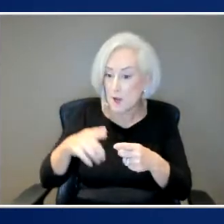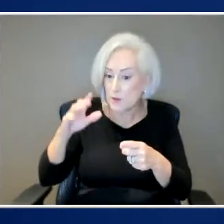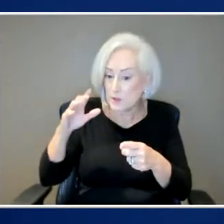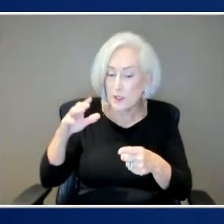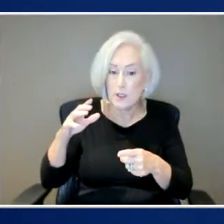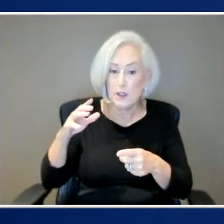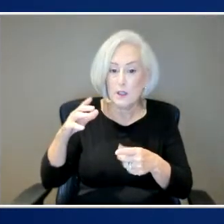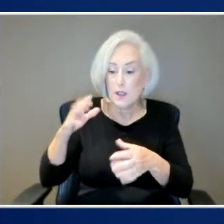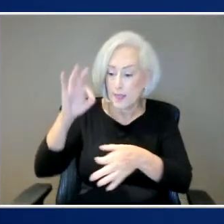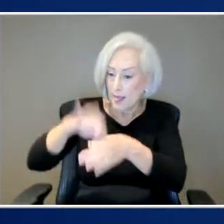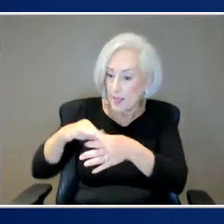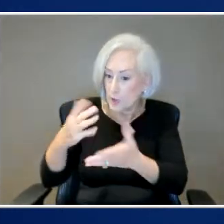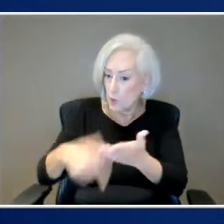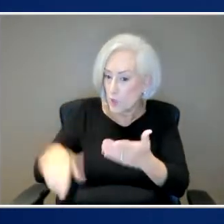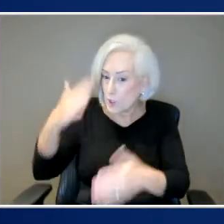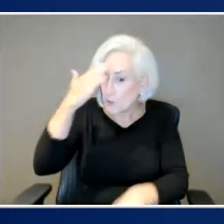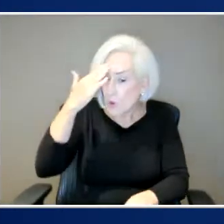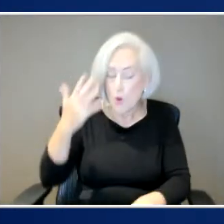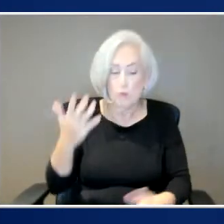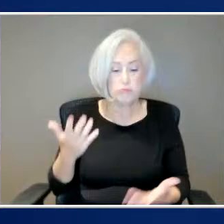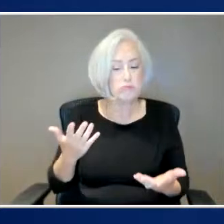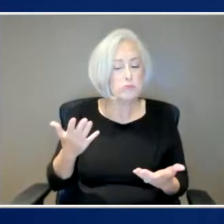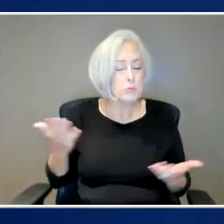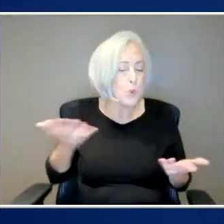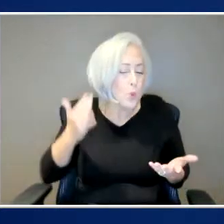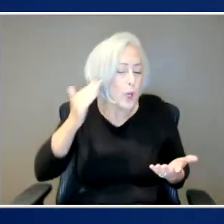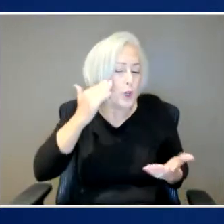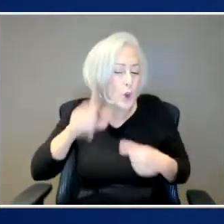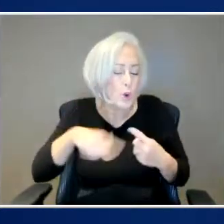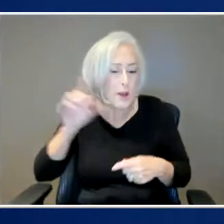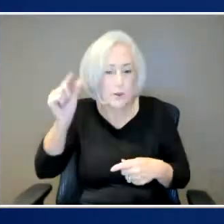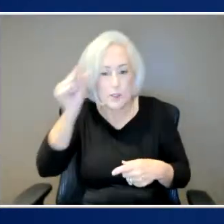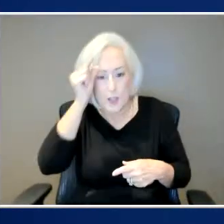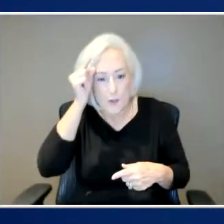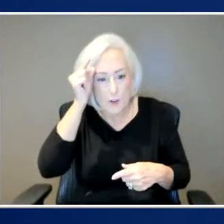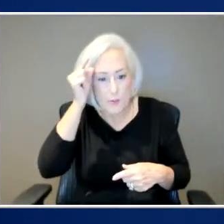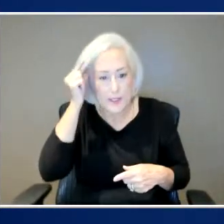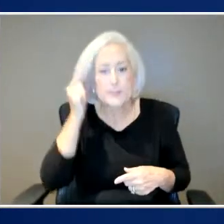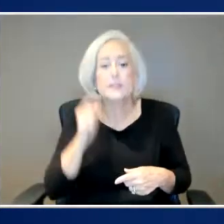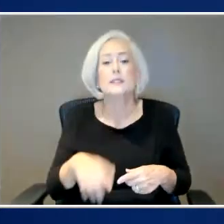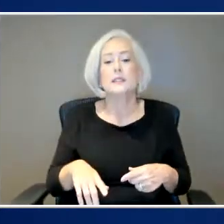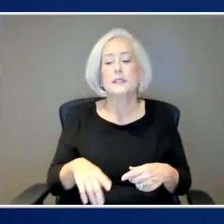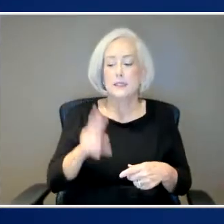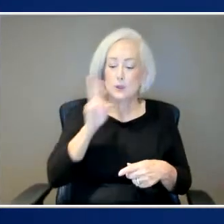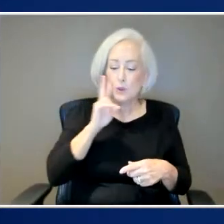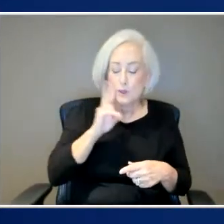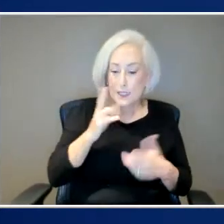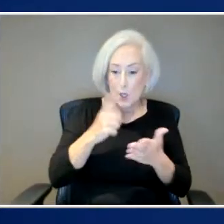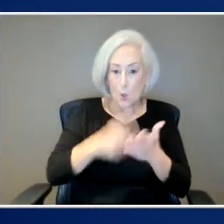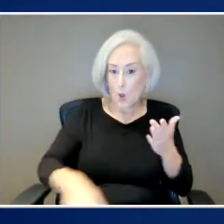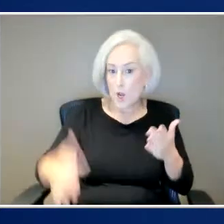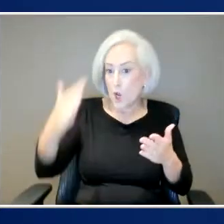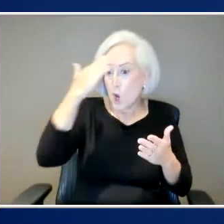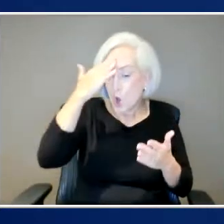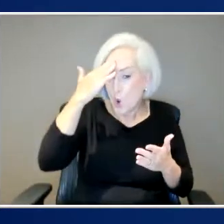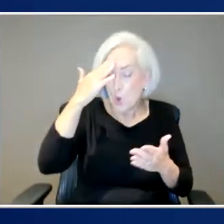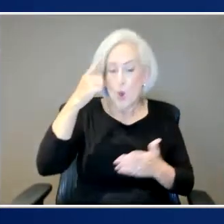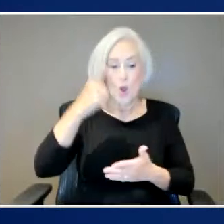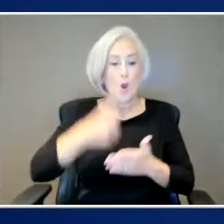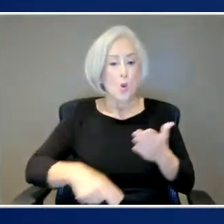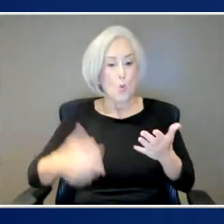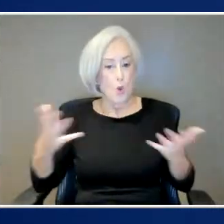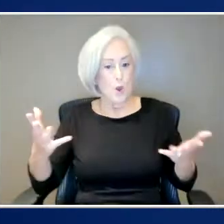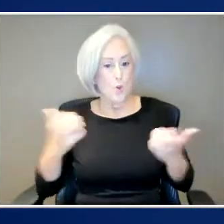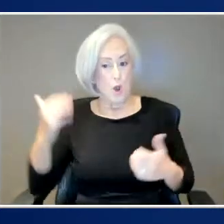here? And start from a place of what do they know? What do they want to know? And then try to address it from there in a way that